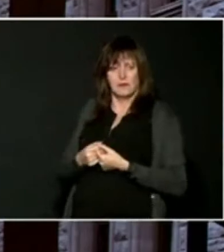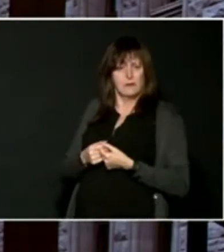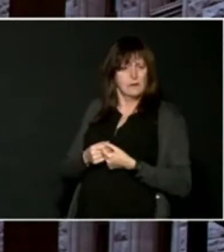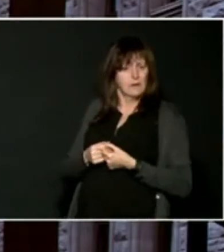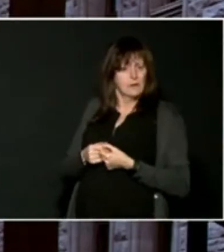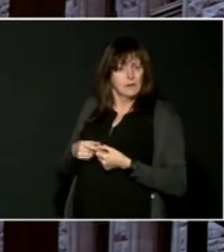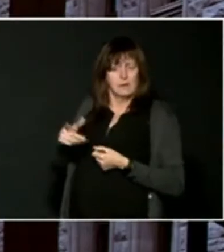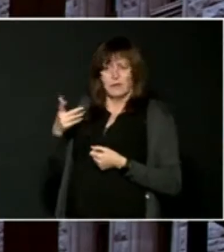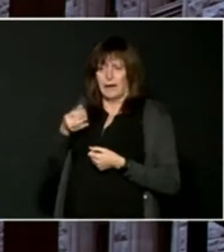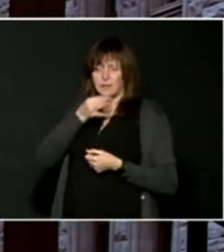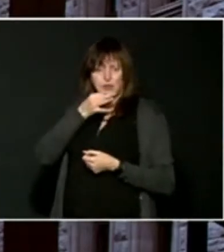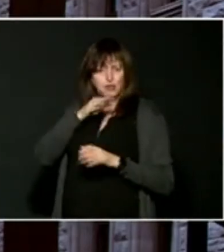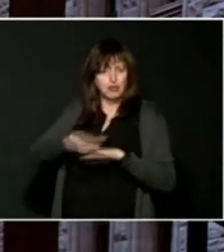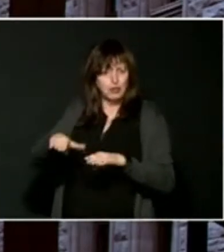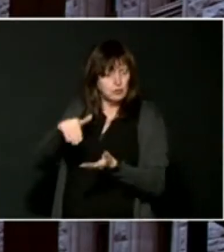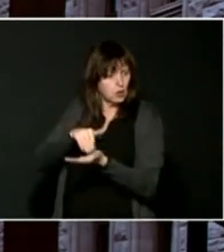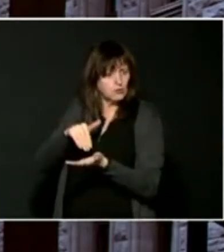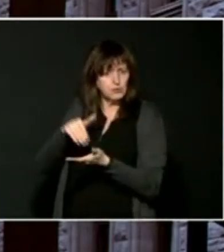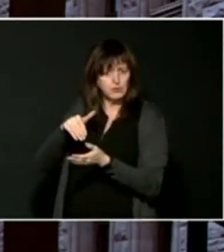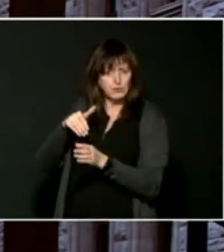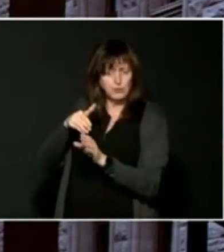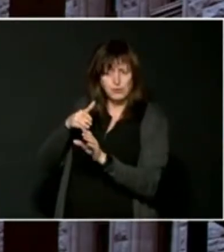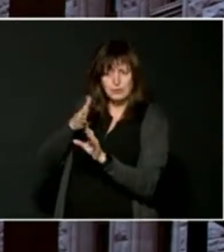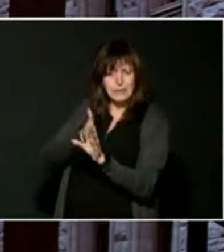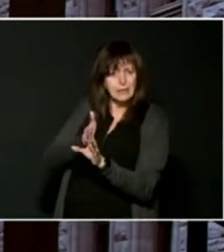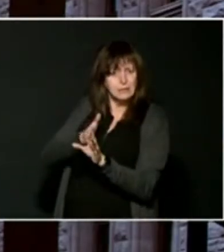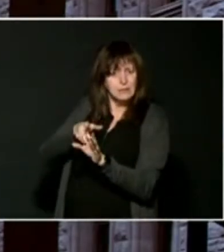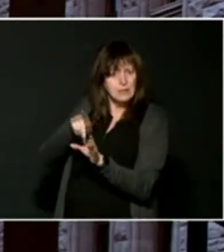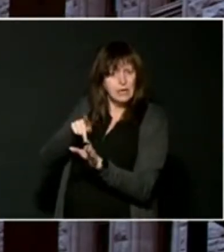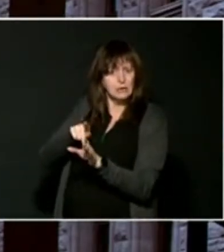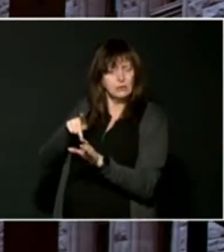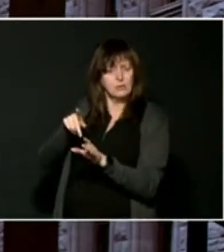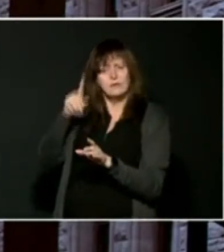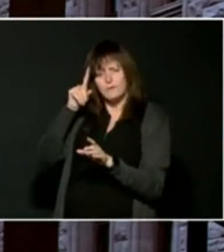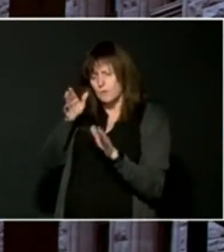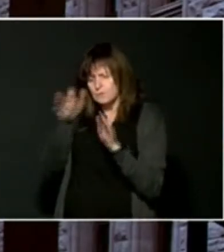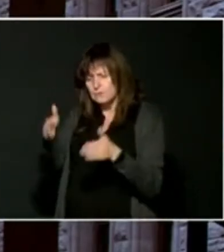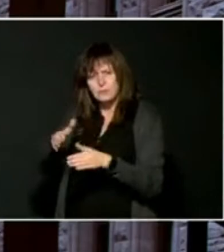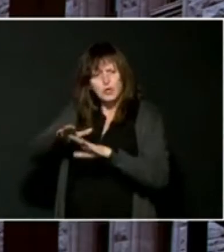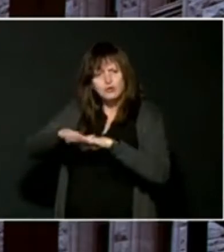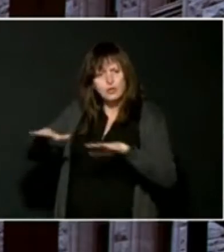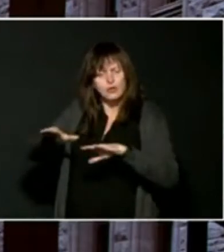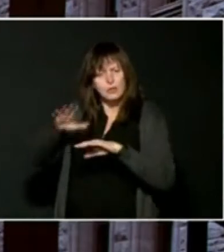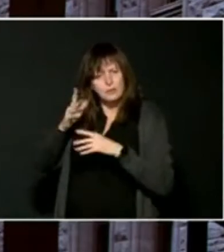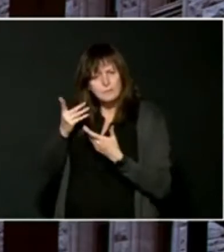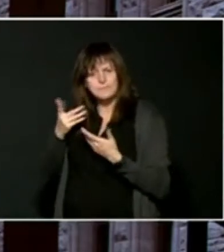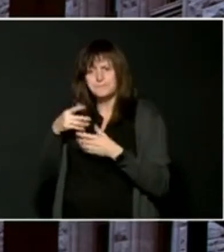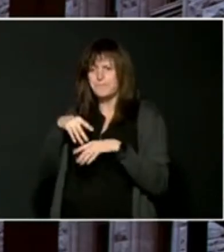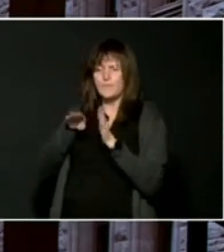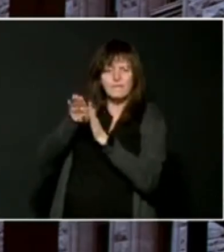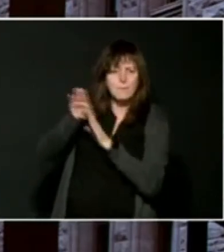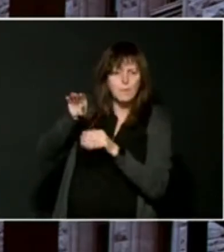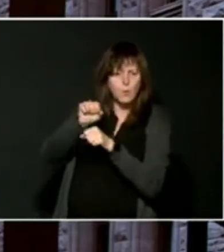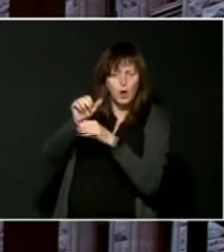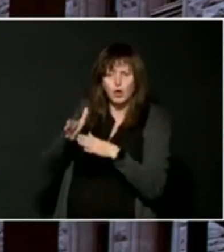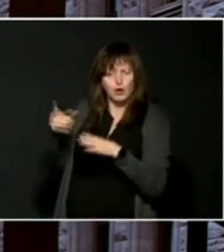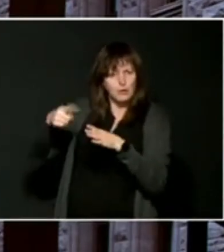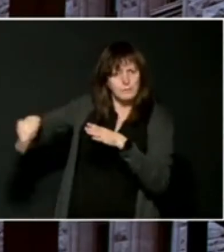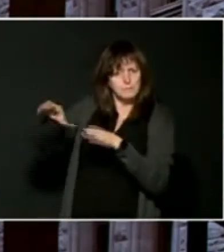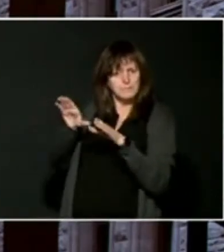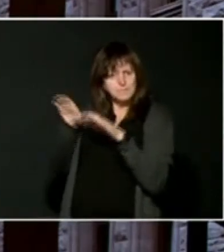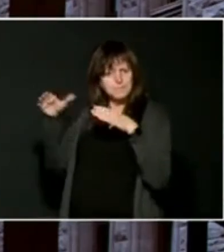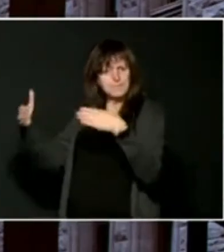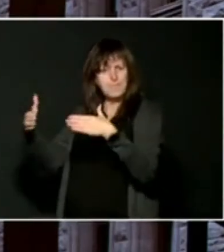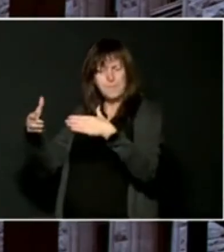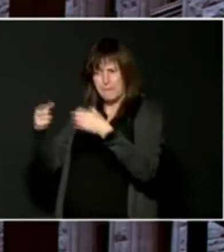or psychologists, psychiatrists, child-centered, as well as developmental workers. Different ones have spoken strongly about the value and need to have